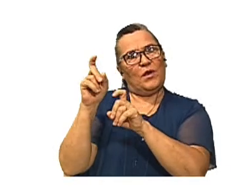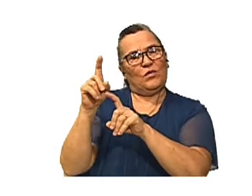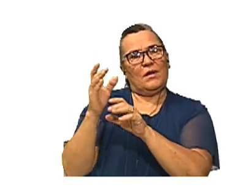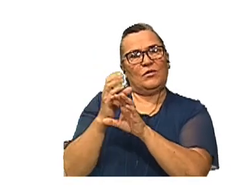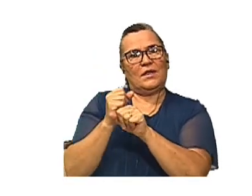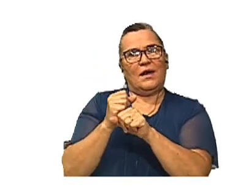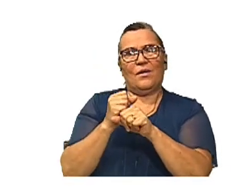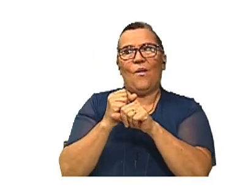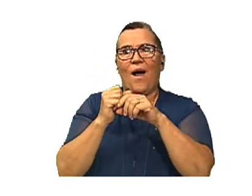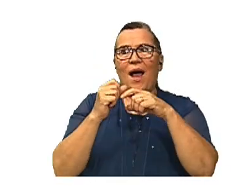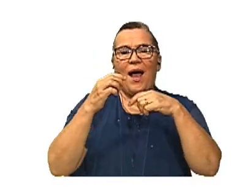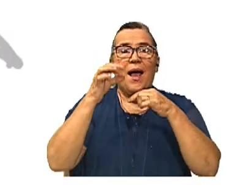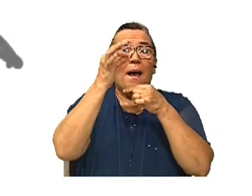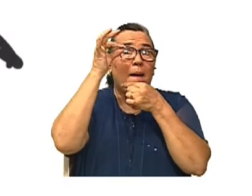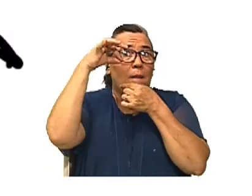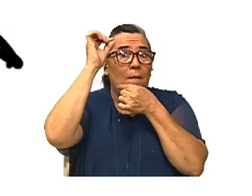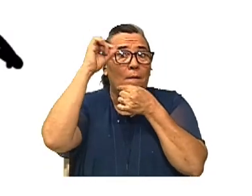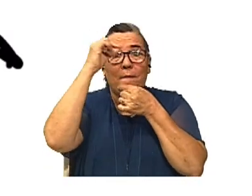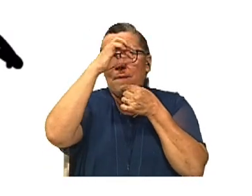Mascara.